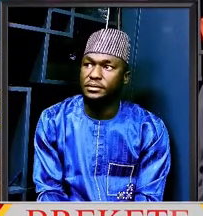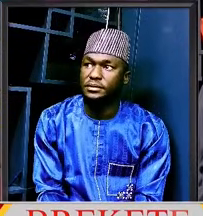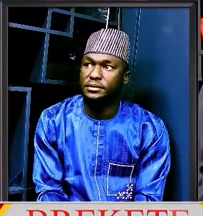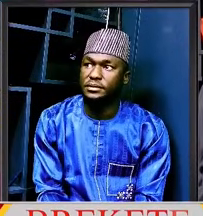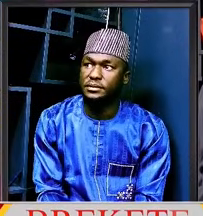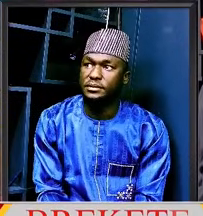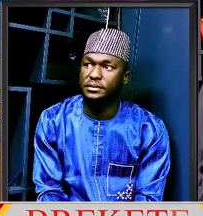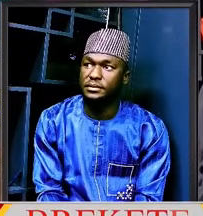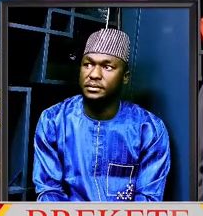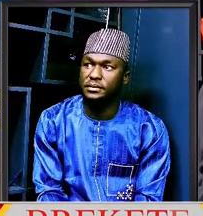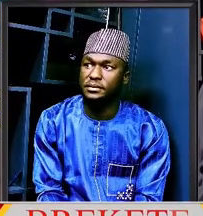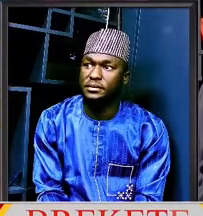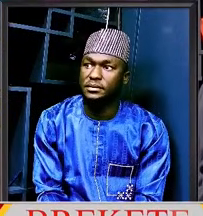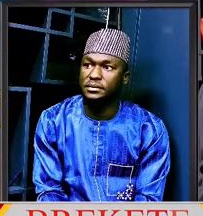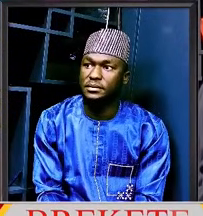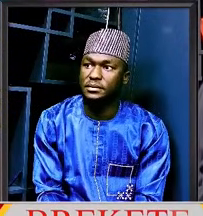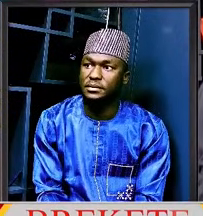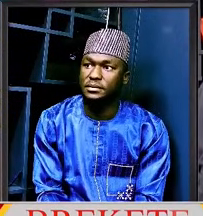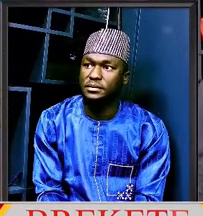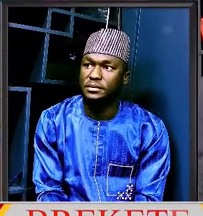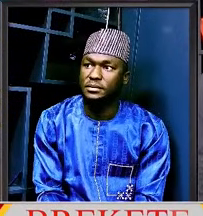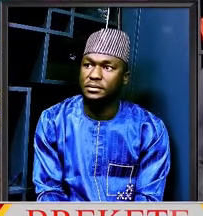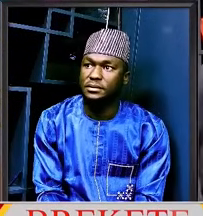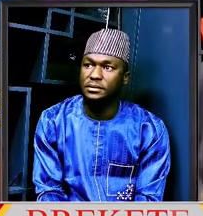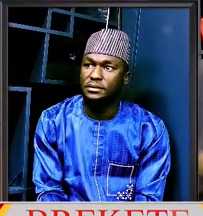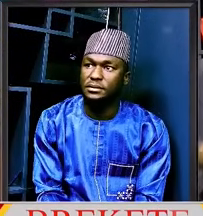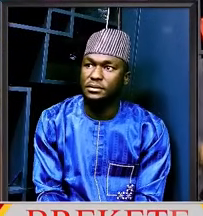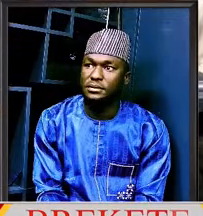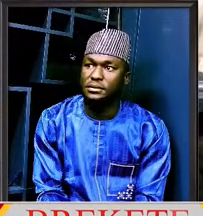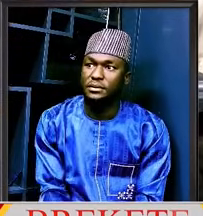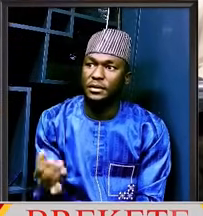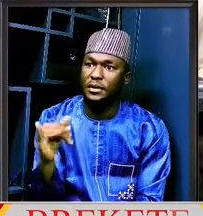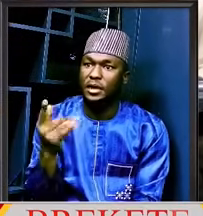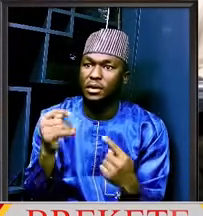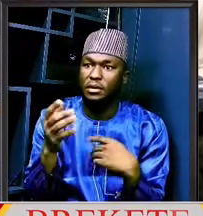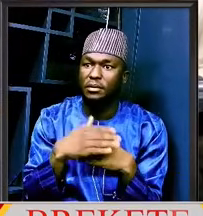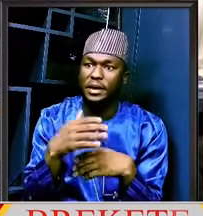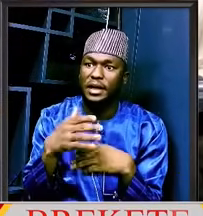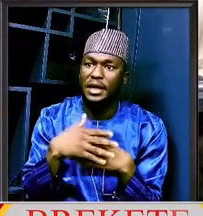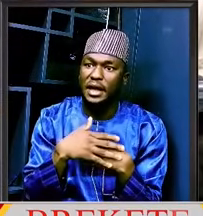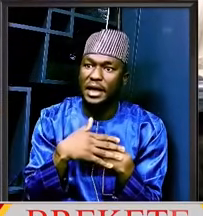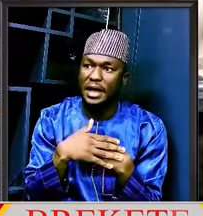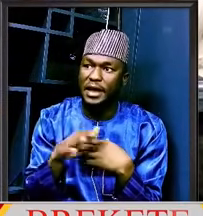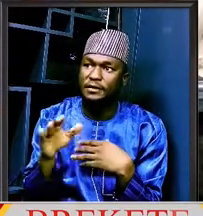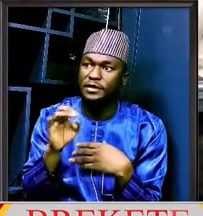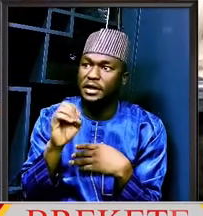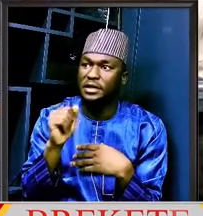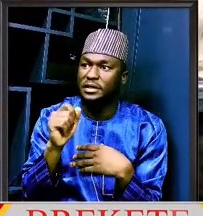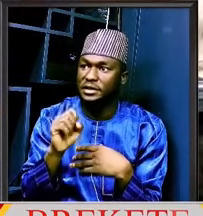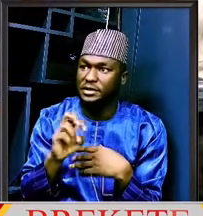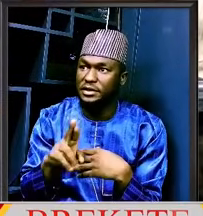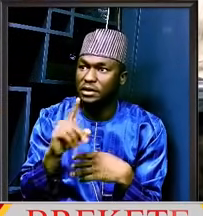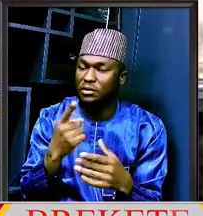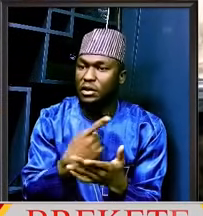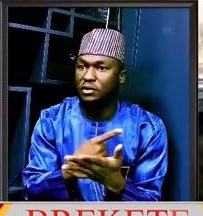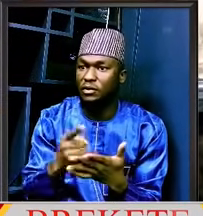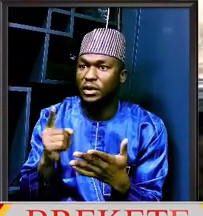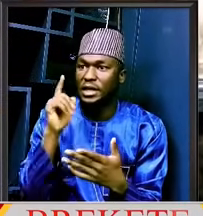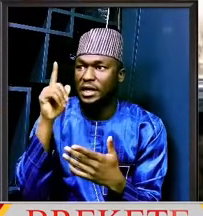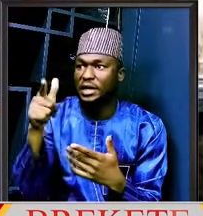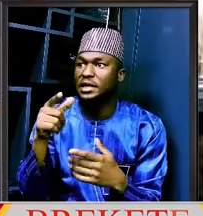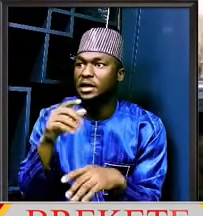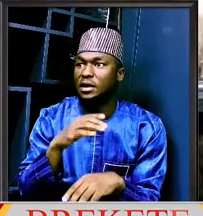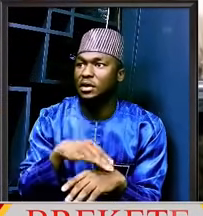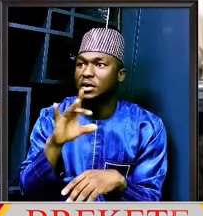Continue. So they came back after Easter. 1 week later, that was on